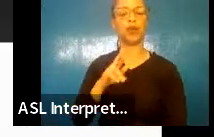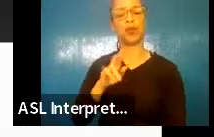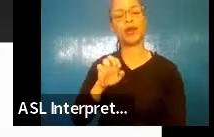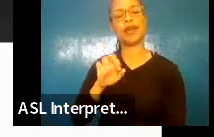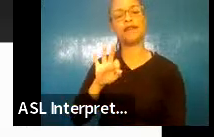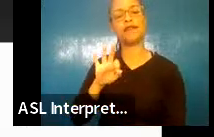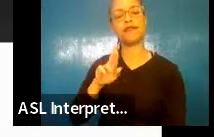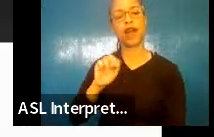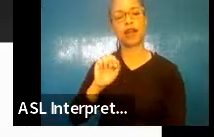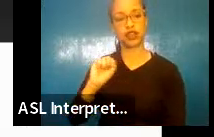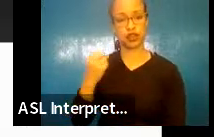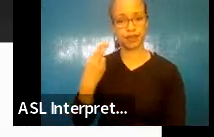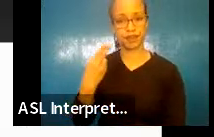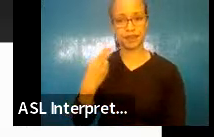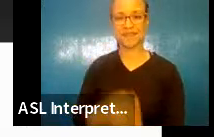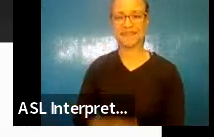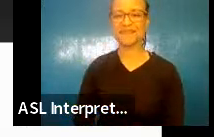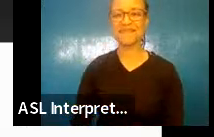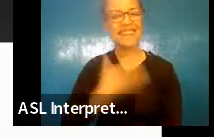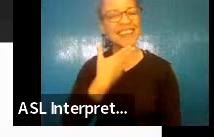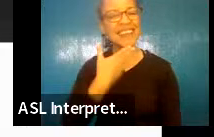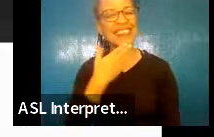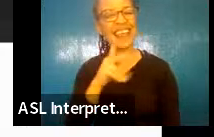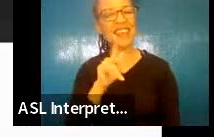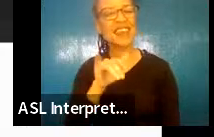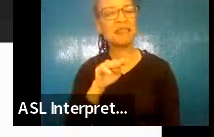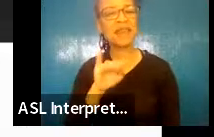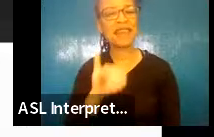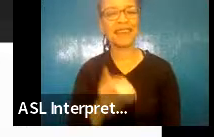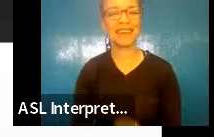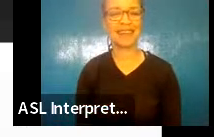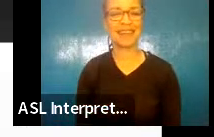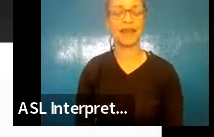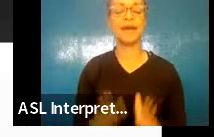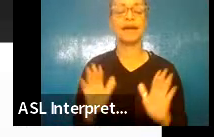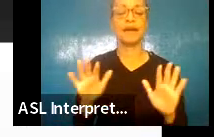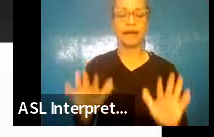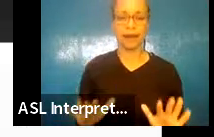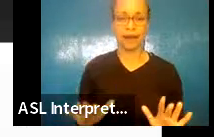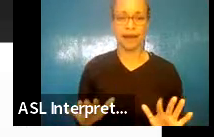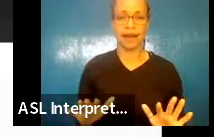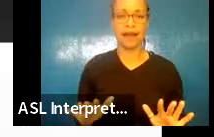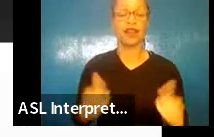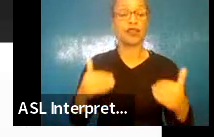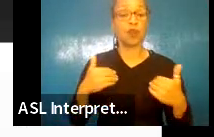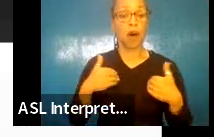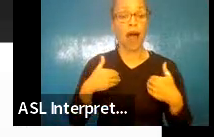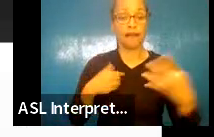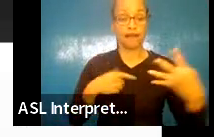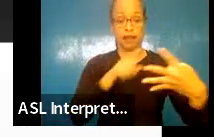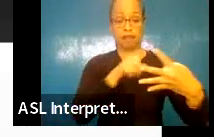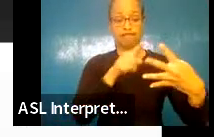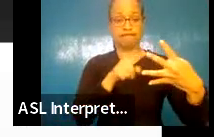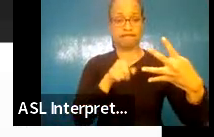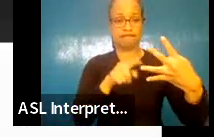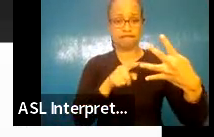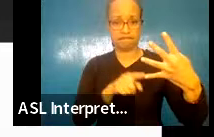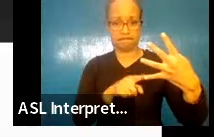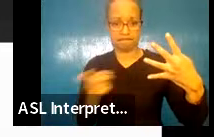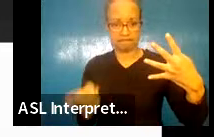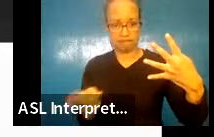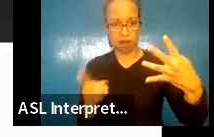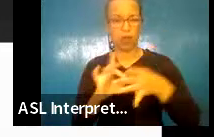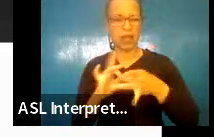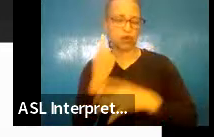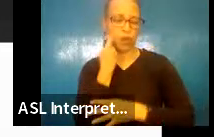Okay, Right. Donata, turn it over to Thank you, Kimmy. Thank you, Kimmy. So I have these 4 points here, really what Kimmy was just mentioning.